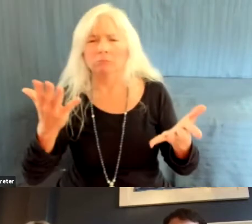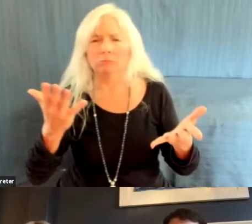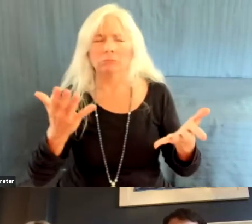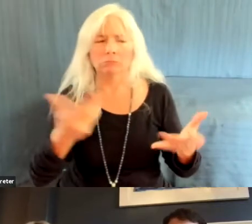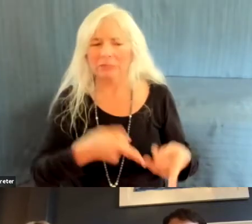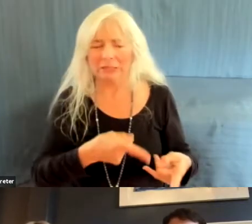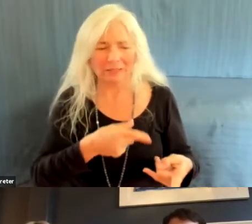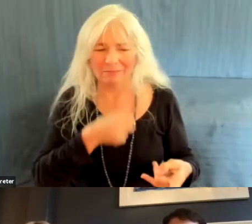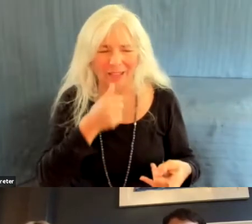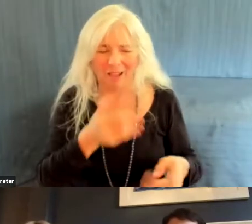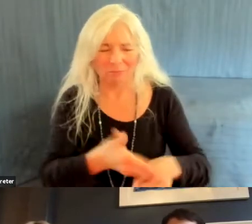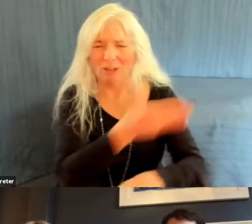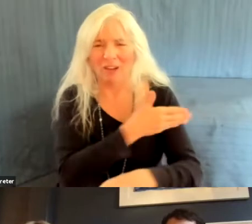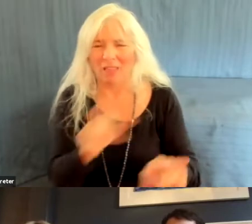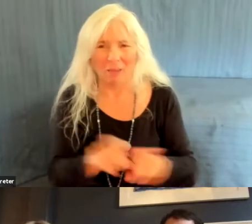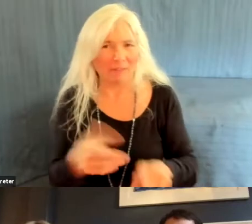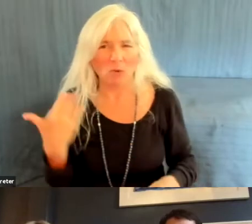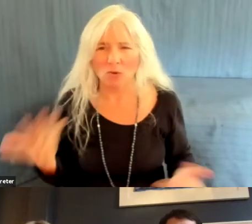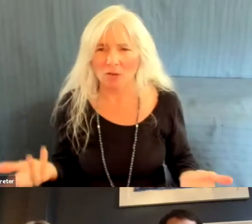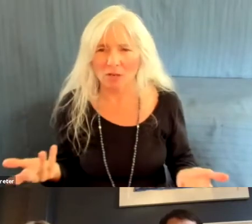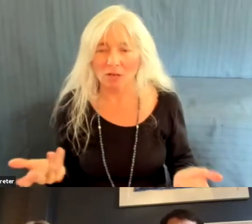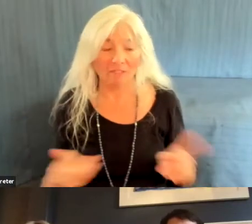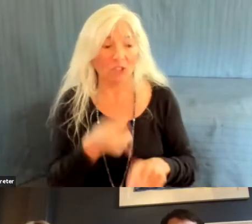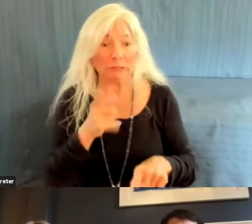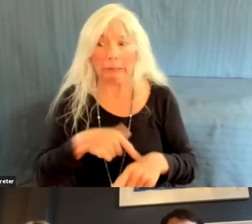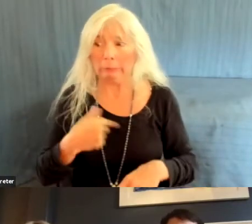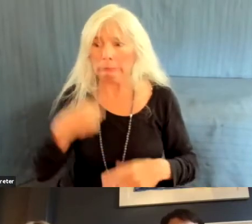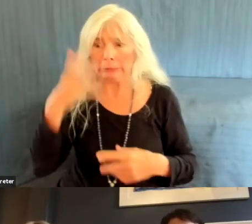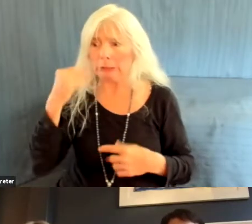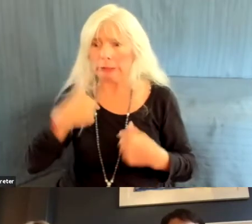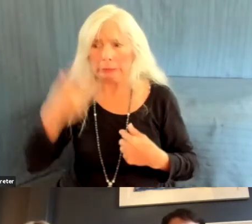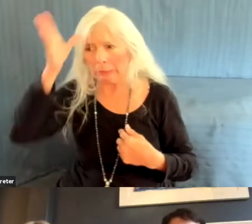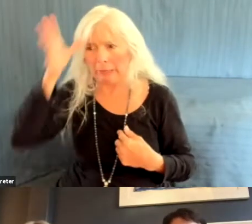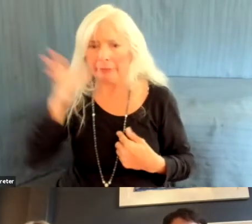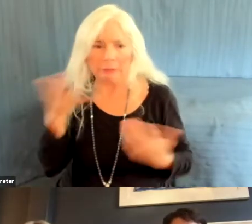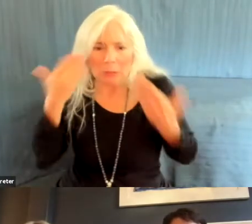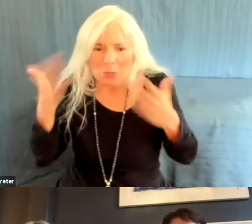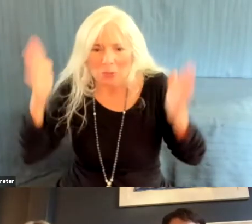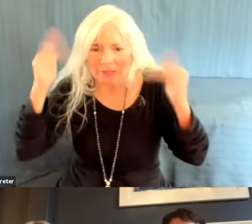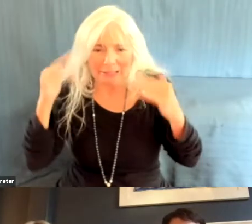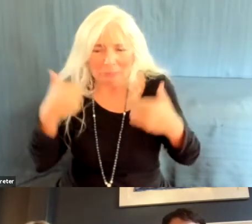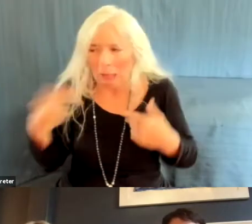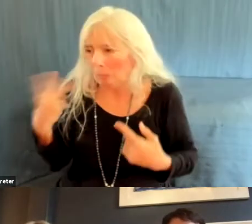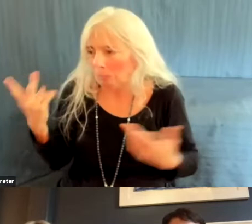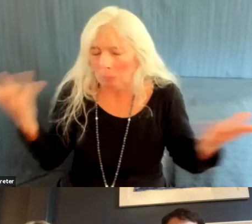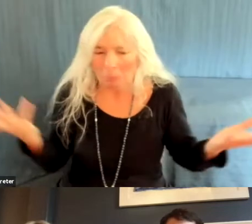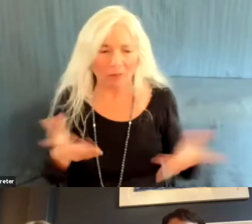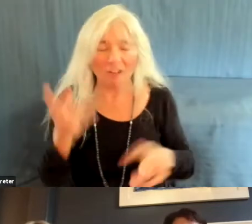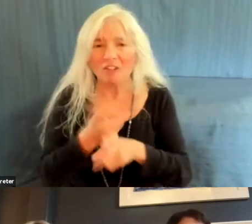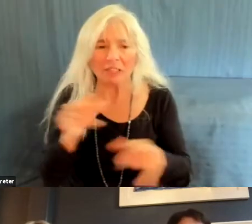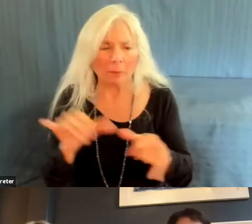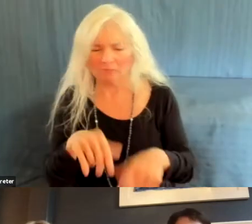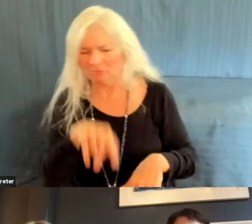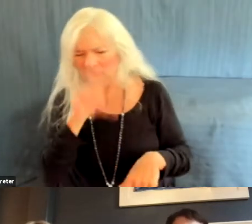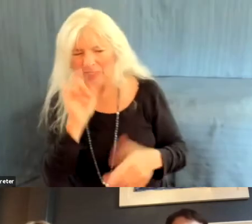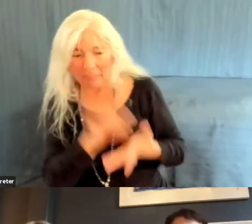wasn't making as much progress. And being first-time parents, we didn't really know what to expect. It was difficult to measure, hey, is this